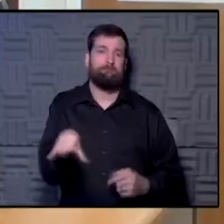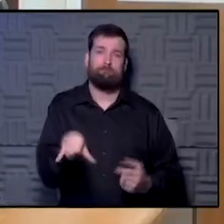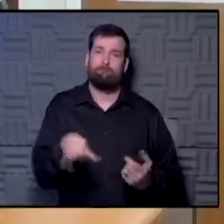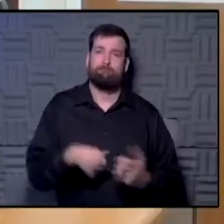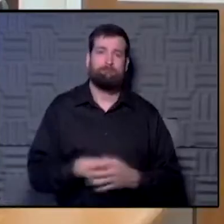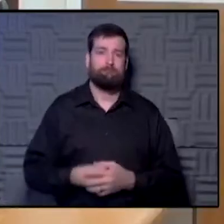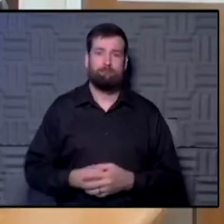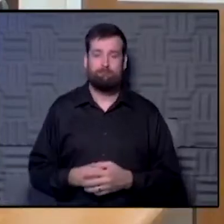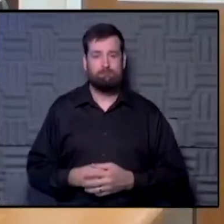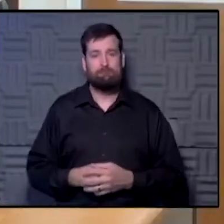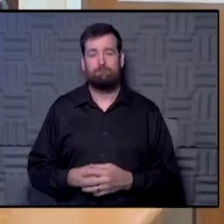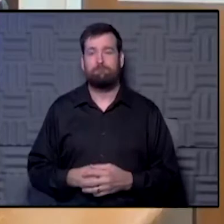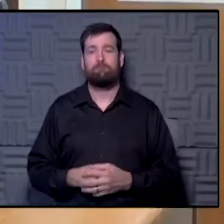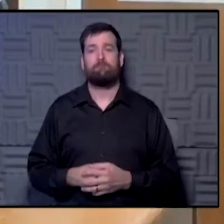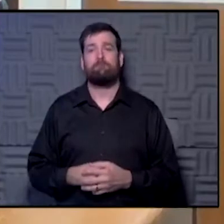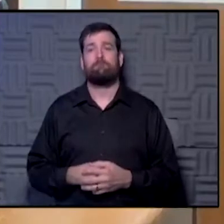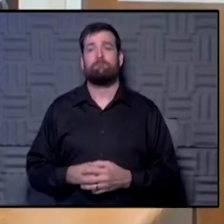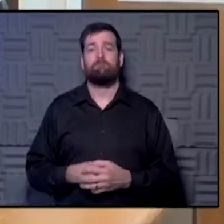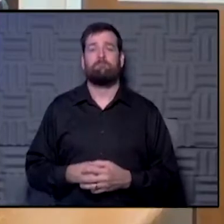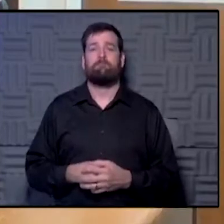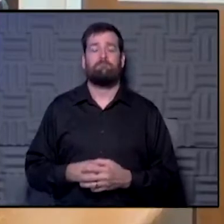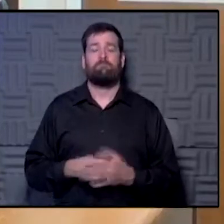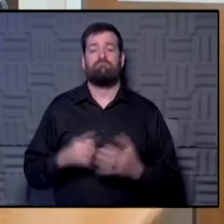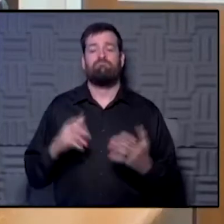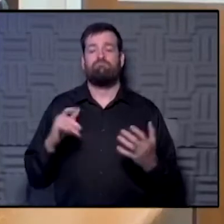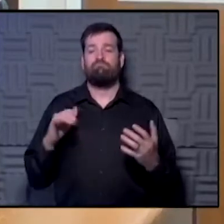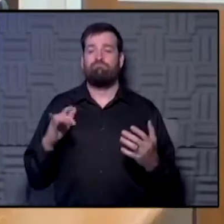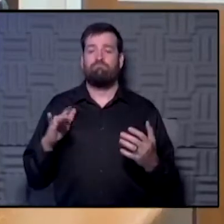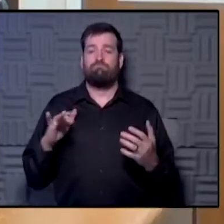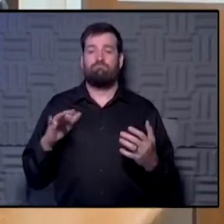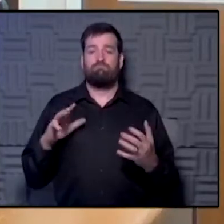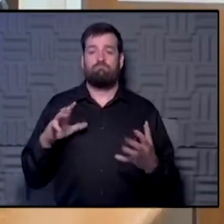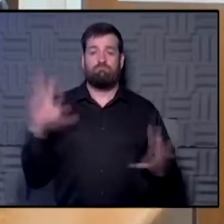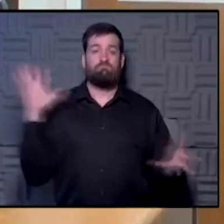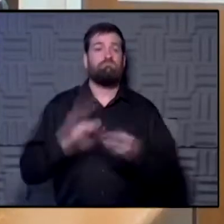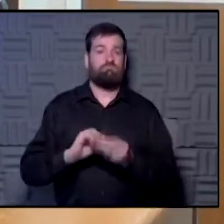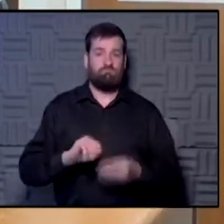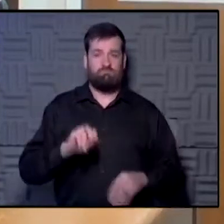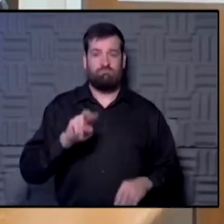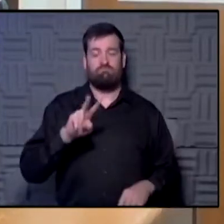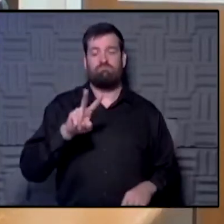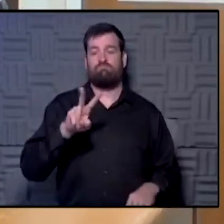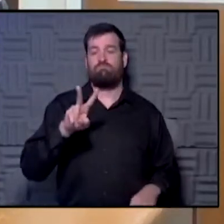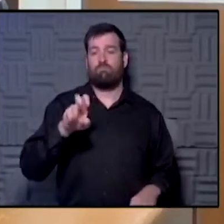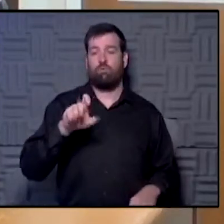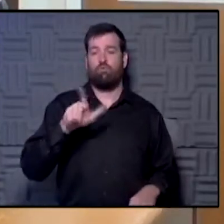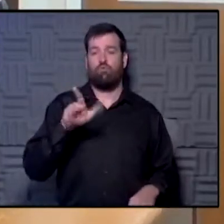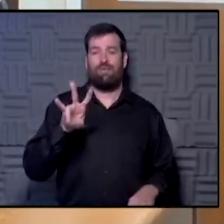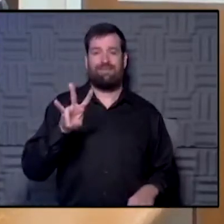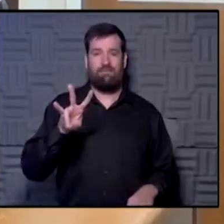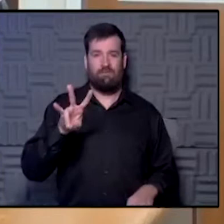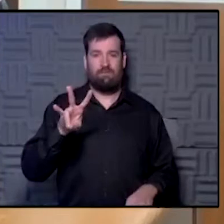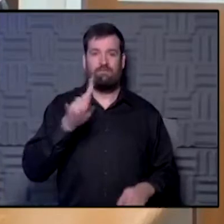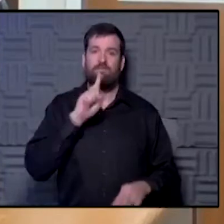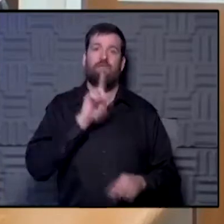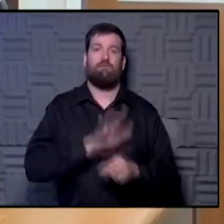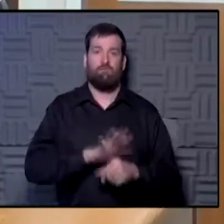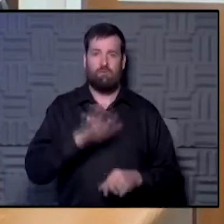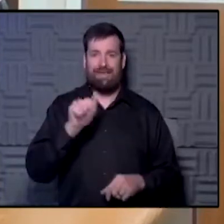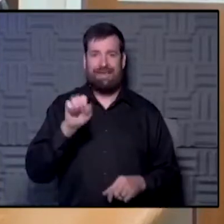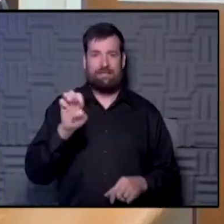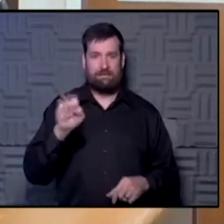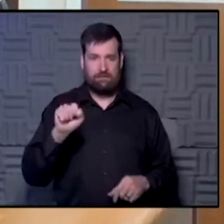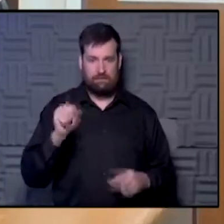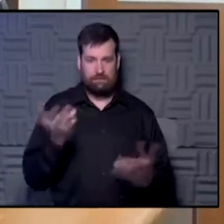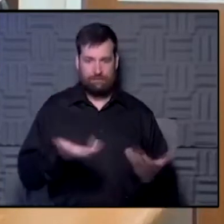experiencing. We have a total of 227 confirmed cases here in